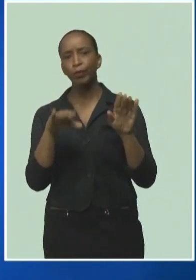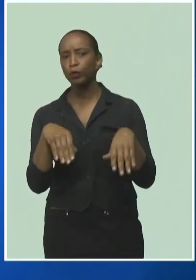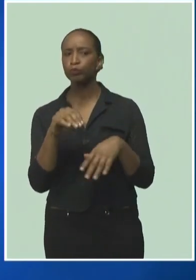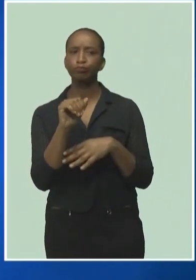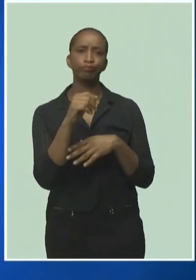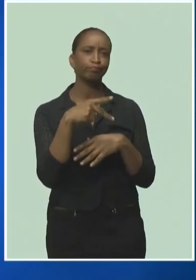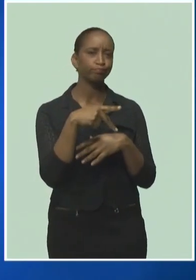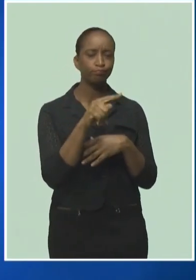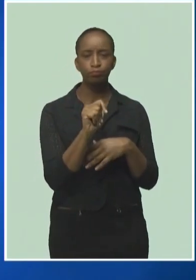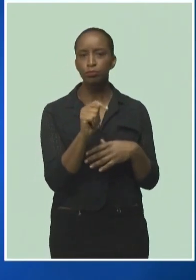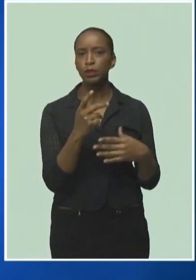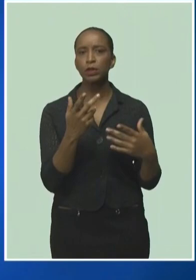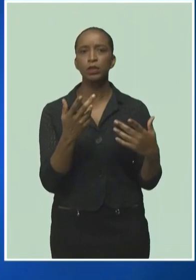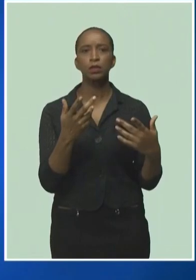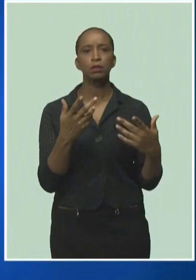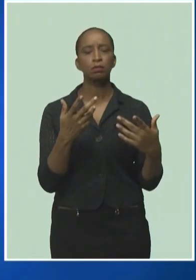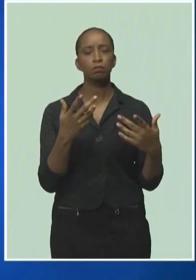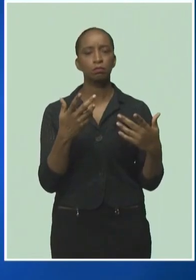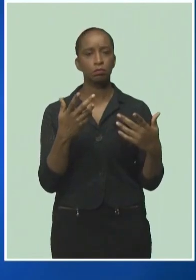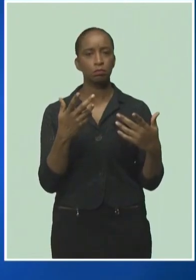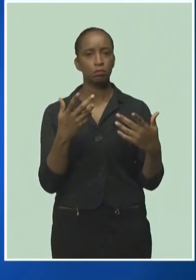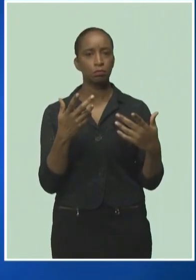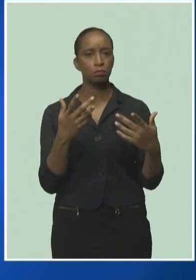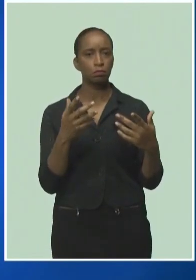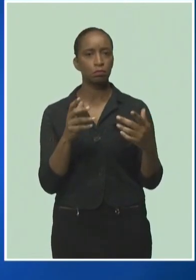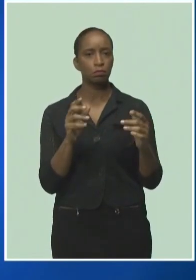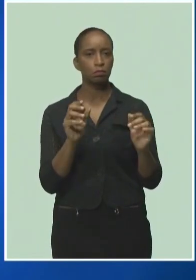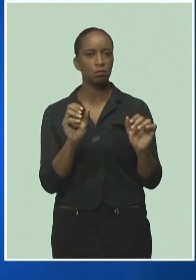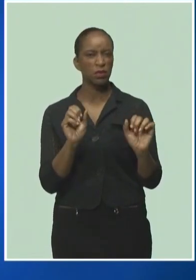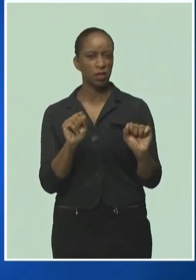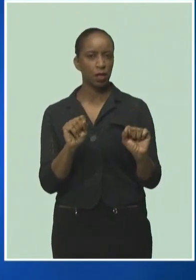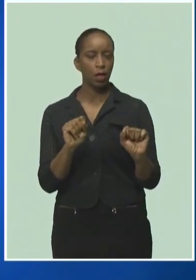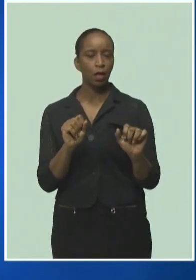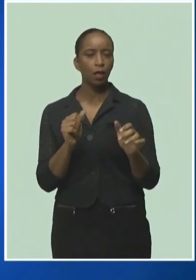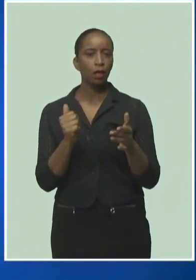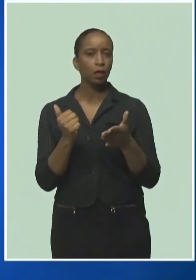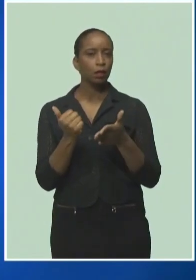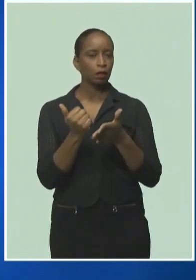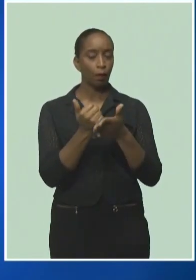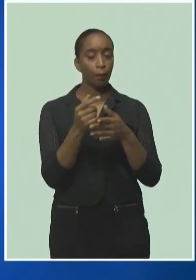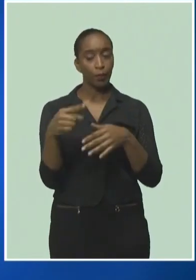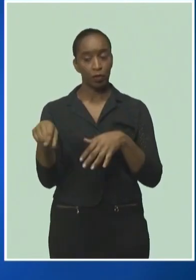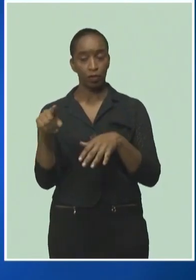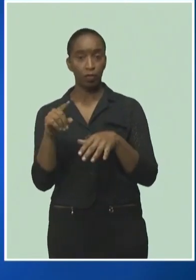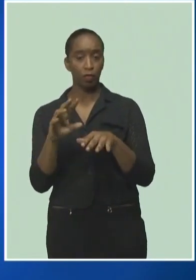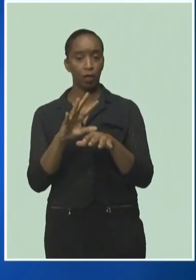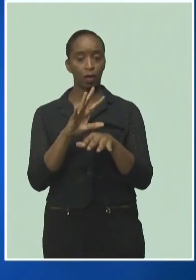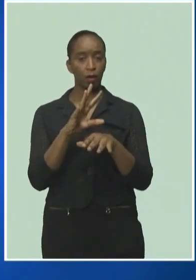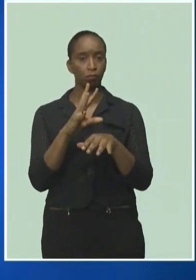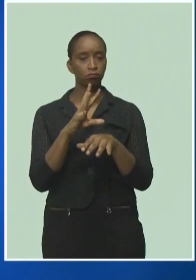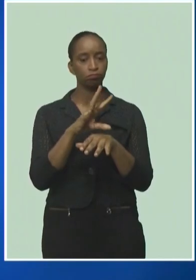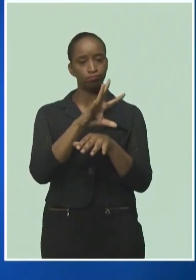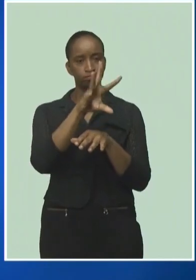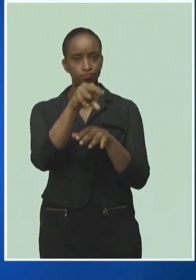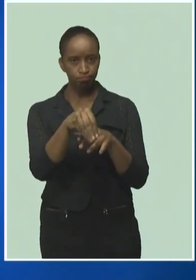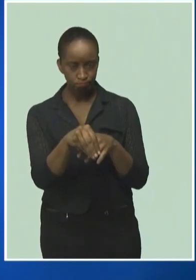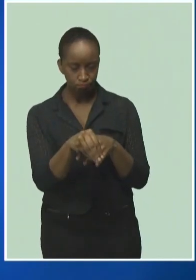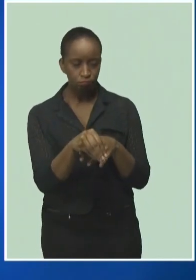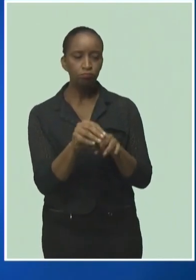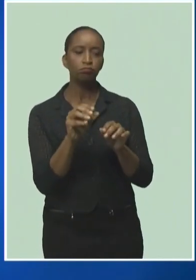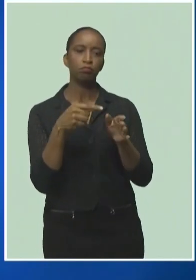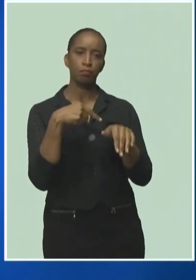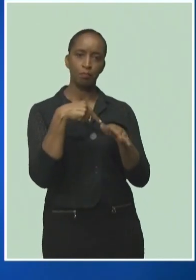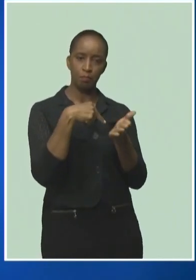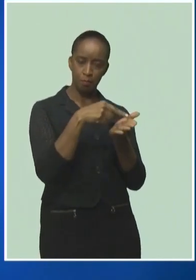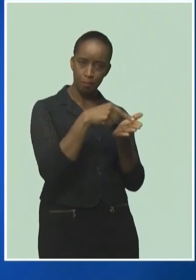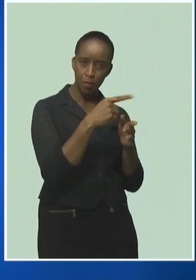policy here that we are willing to rent the houses through the organization and make sure that you get the funds to be able to, so that people can transition. We need people. The